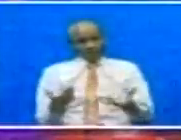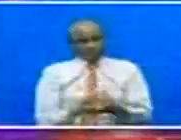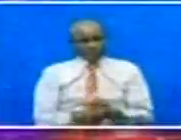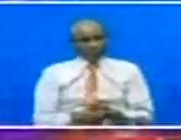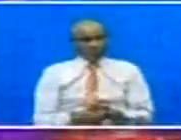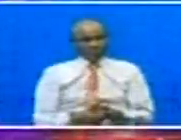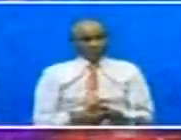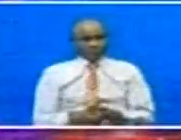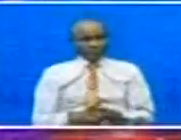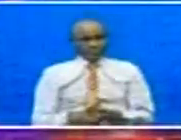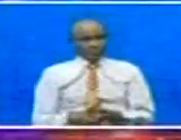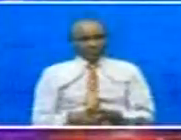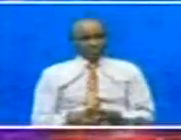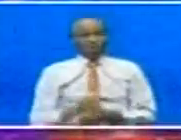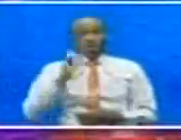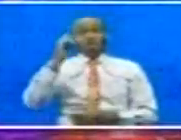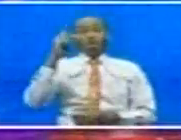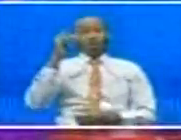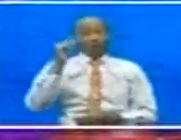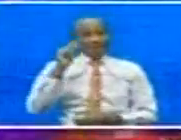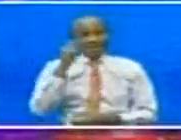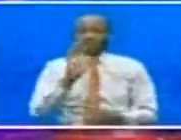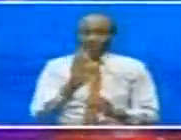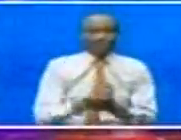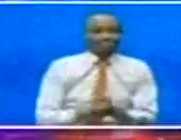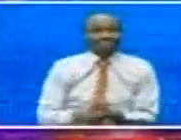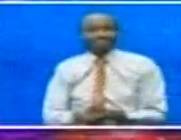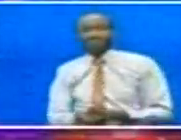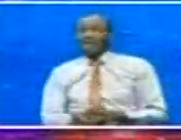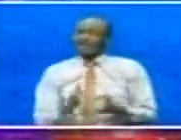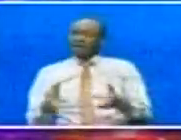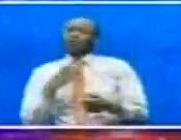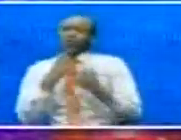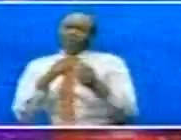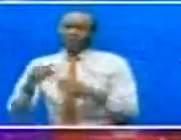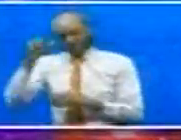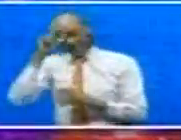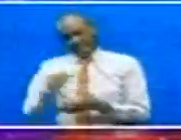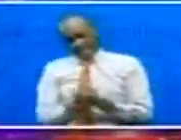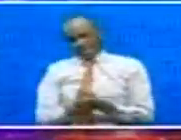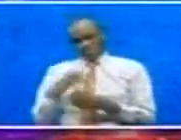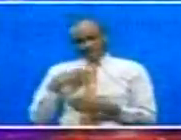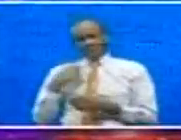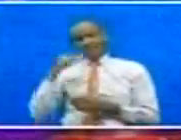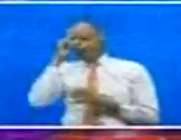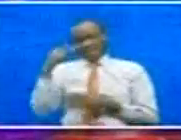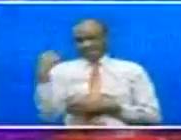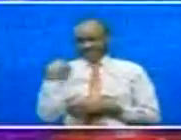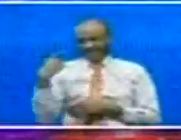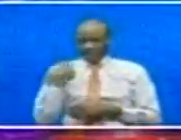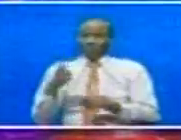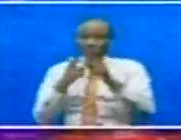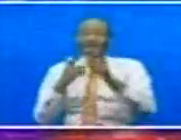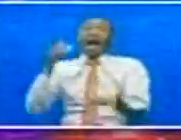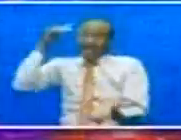Okoa Kenya is suggesting something. I'll get to Okoa in a second. Real quick, speaking of governors, the governor of Mandera's convoy yesterday was attacked